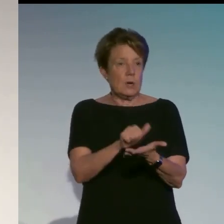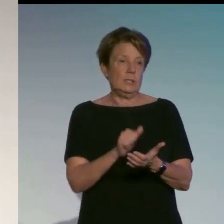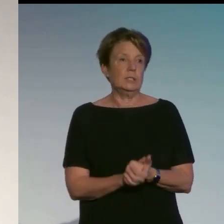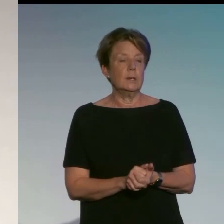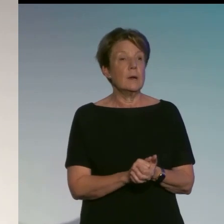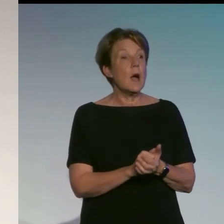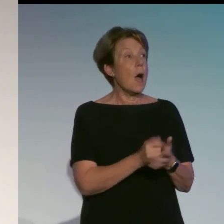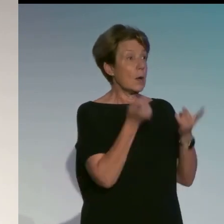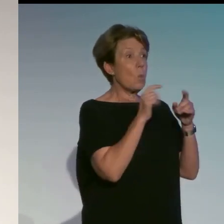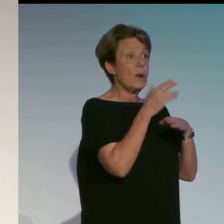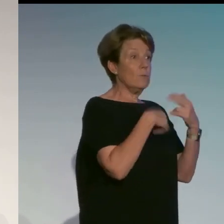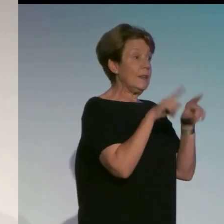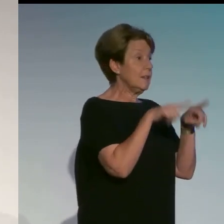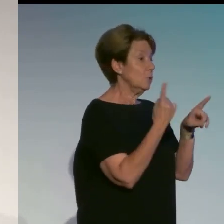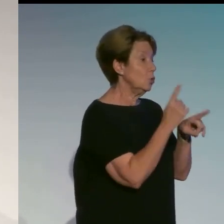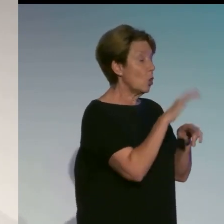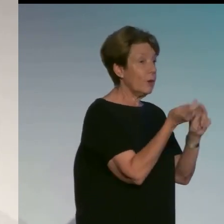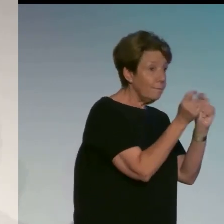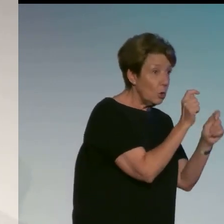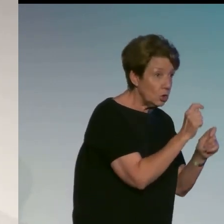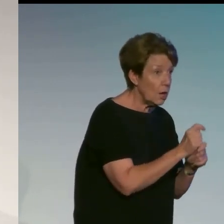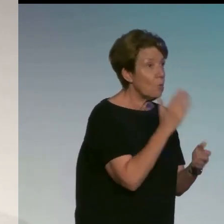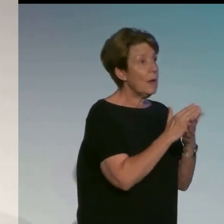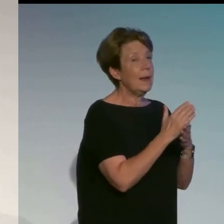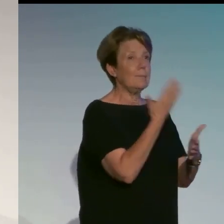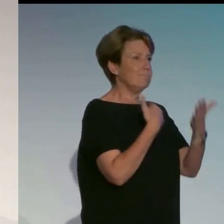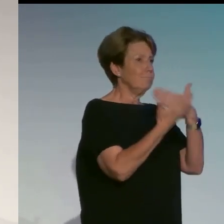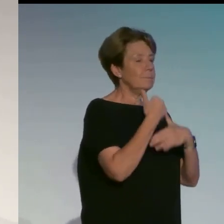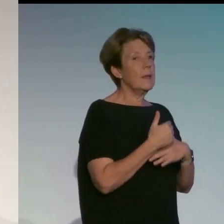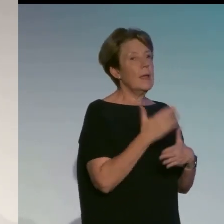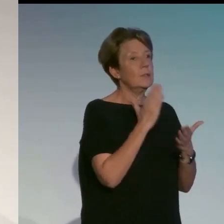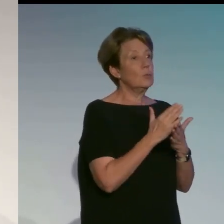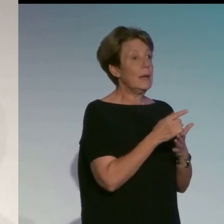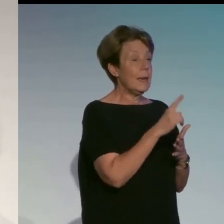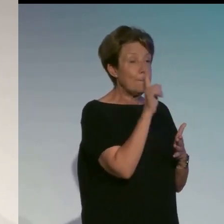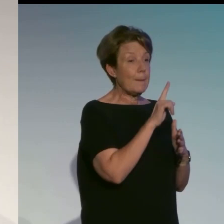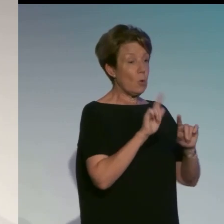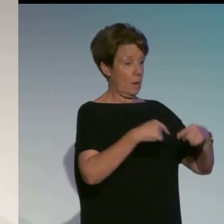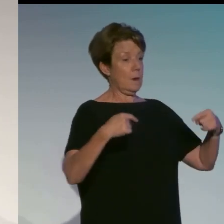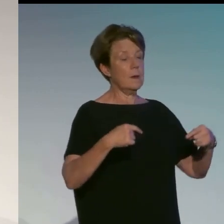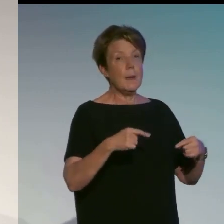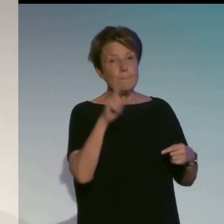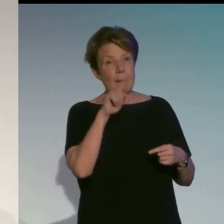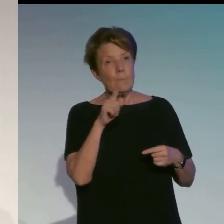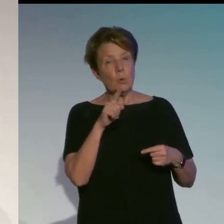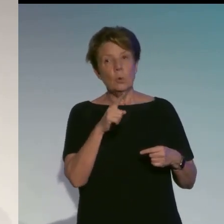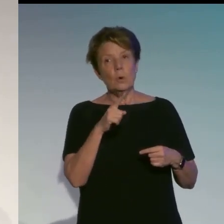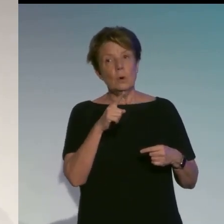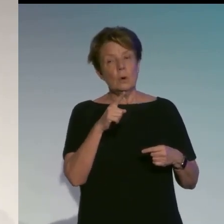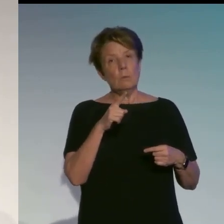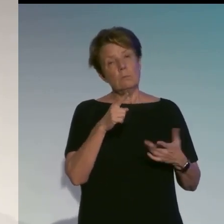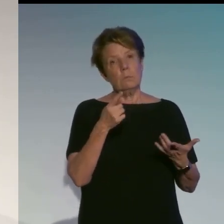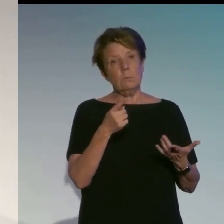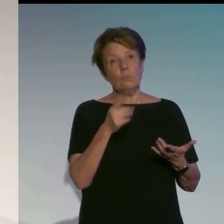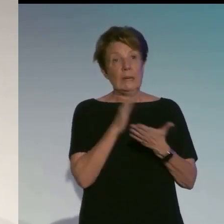about conversion practices that are archaic. It's so easy for the opponents of conversion practices to say that they don't practice those as well. So it has to be